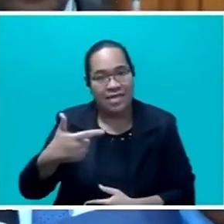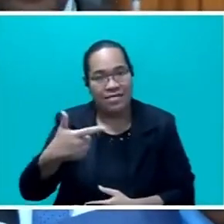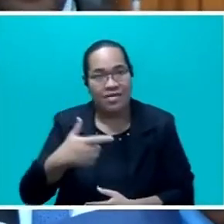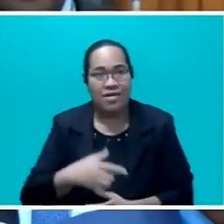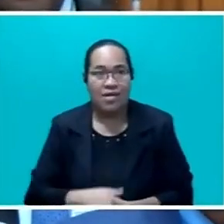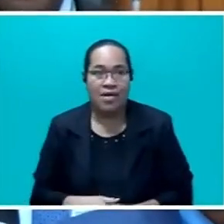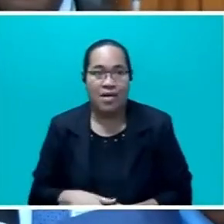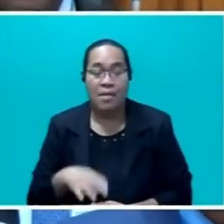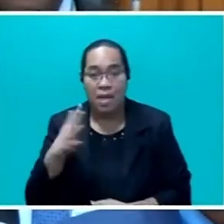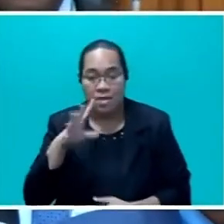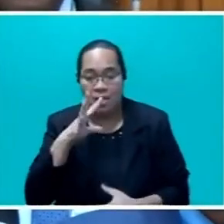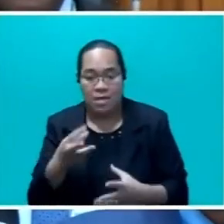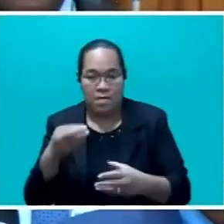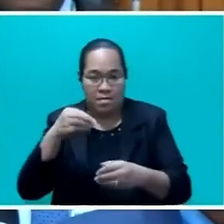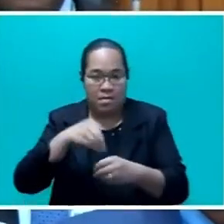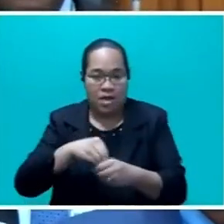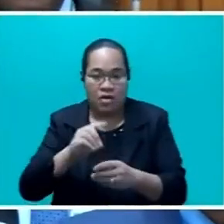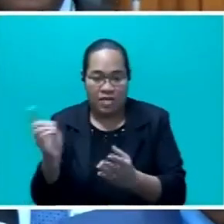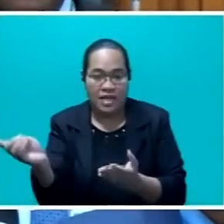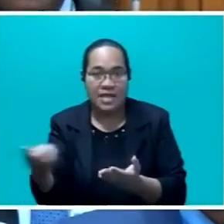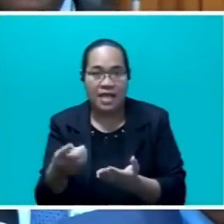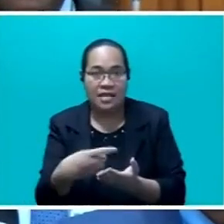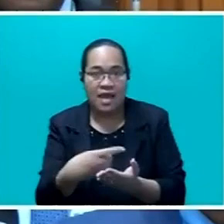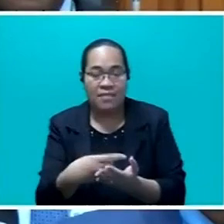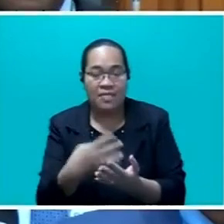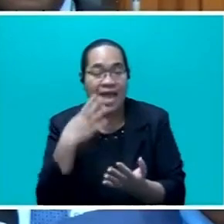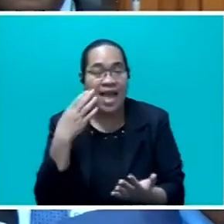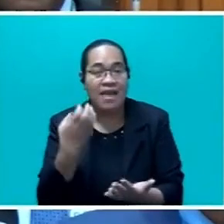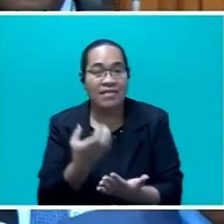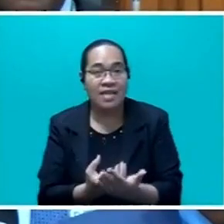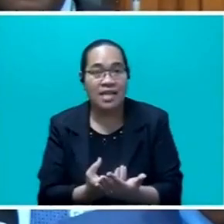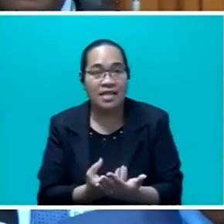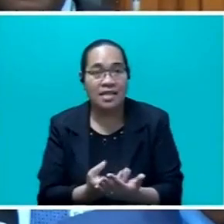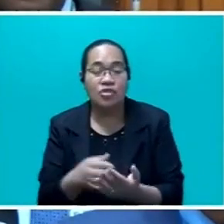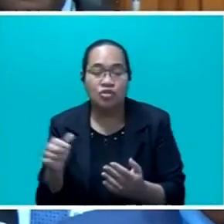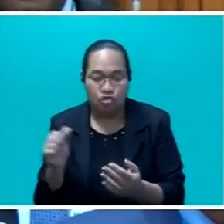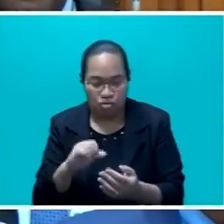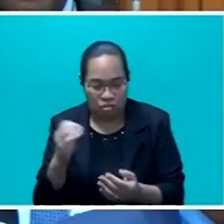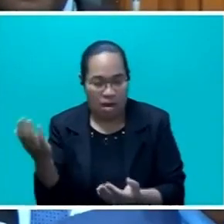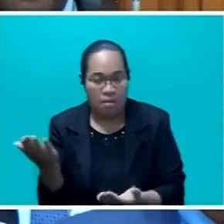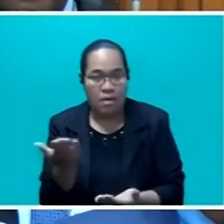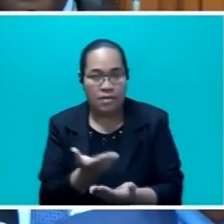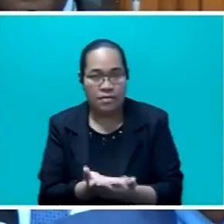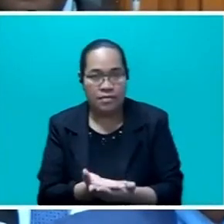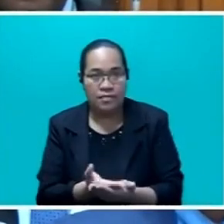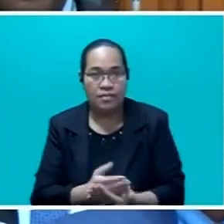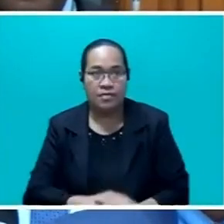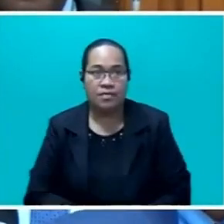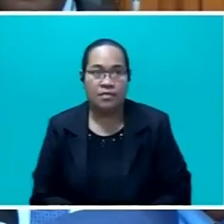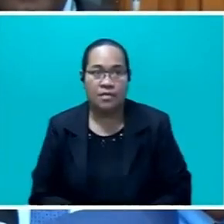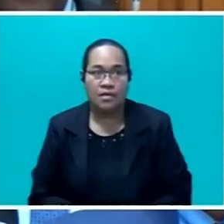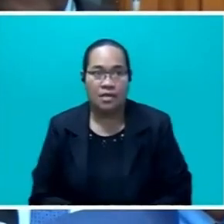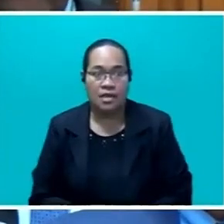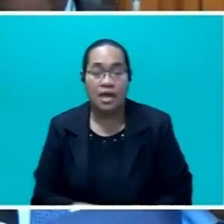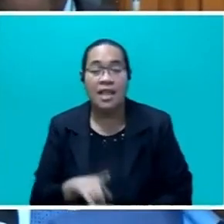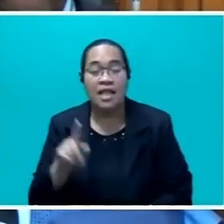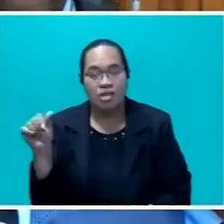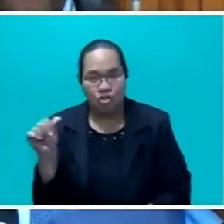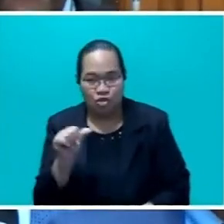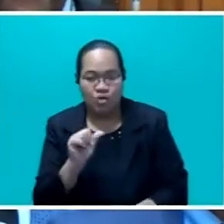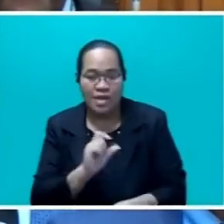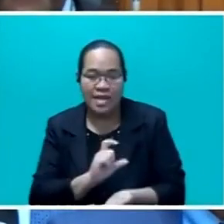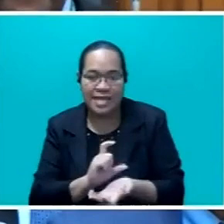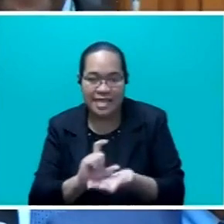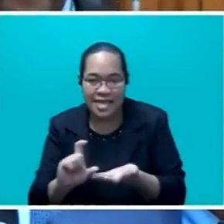be part of the data or evidence that should come out, and probably that should have cleared the thing